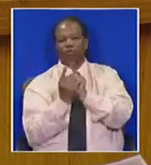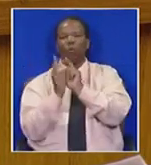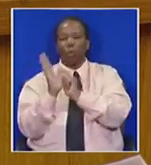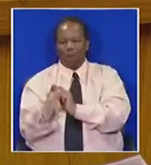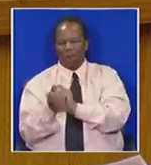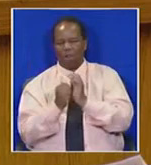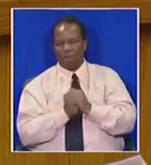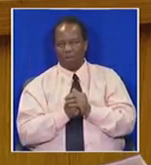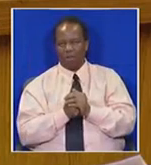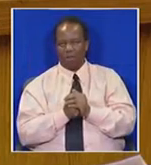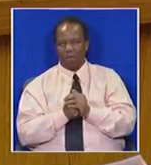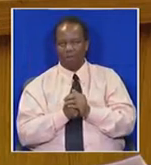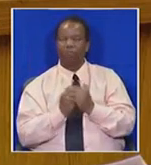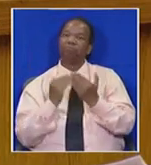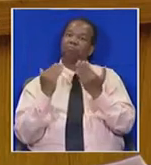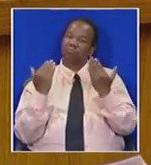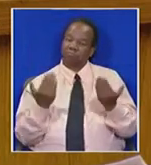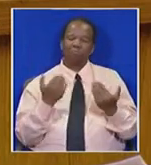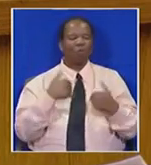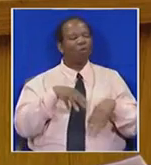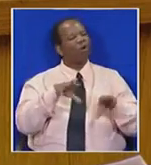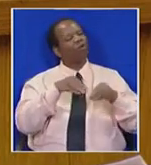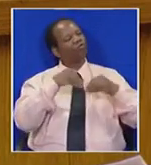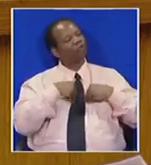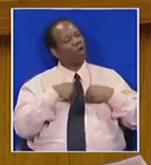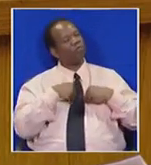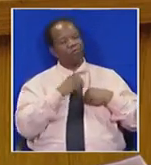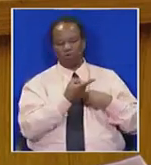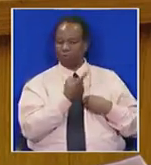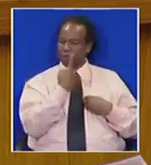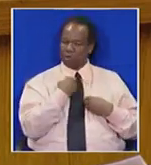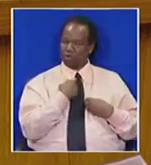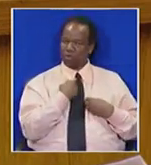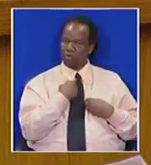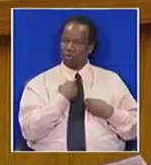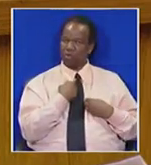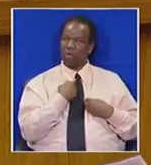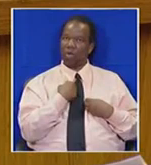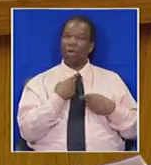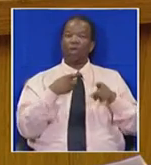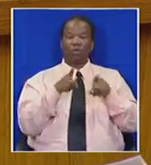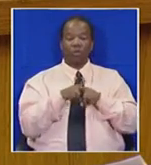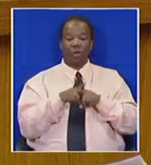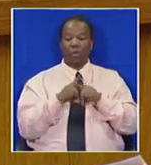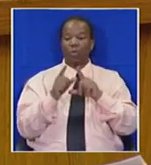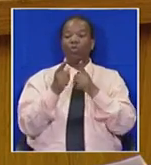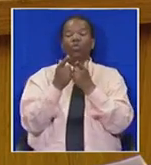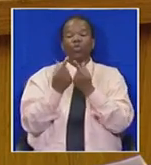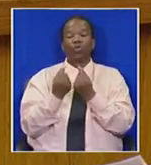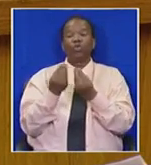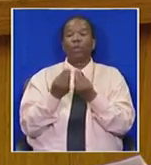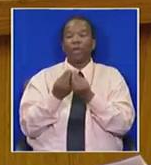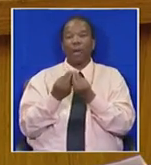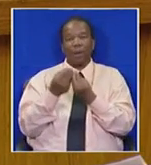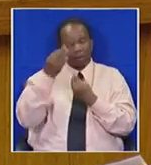Mr. President, we've taken note of your instruction that perhaps we should do something about our governance. We do